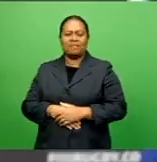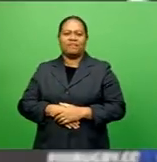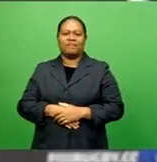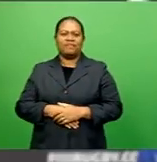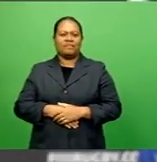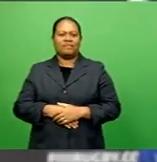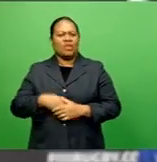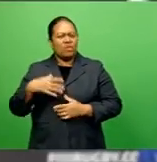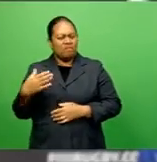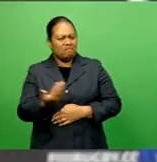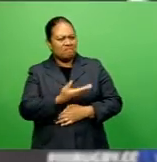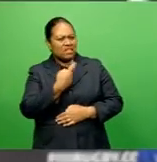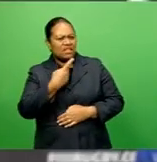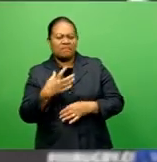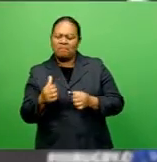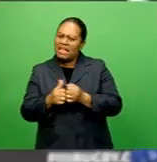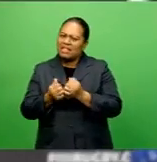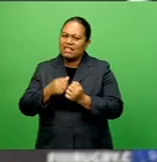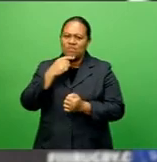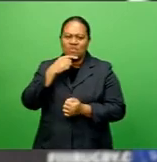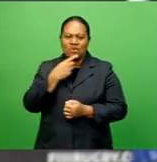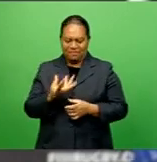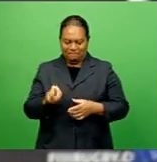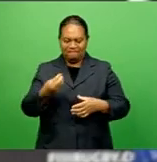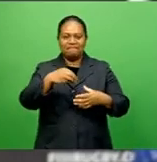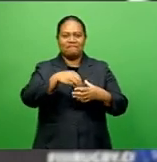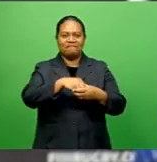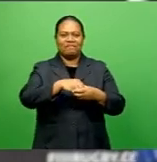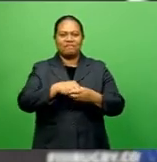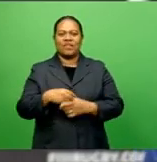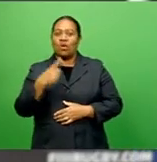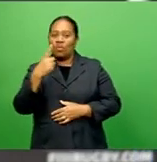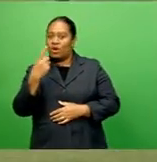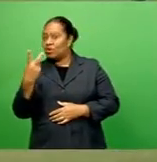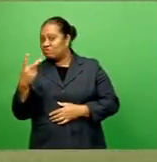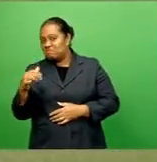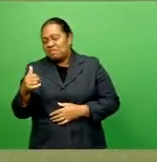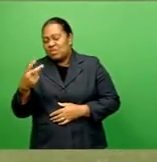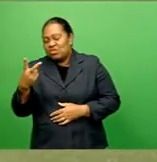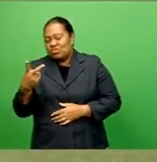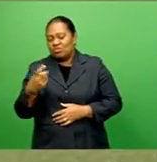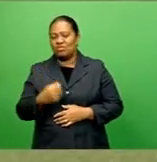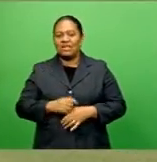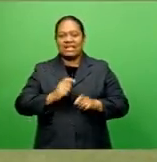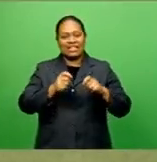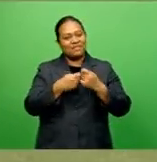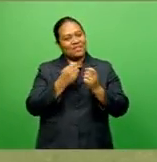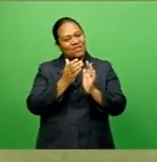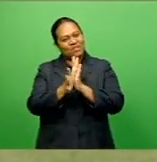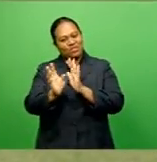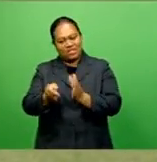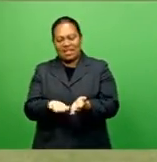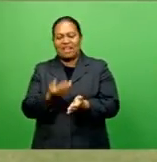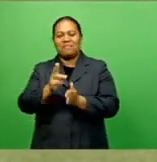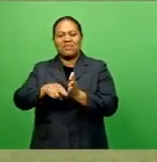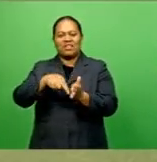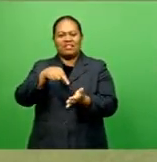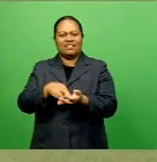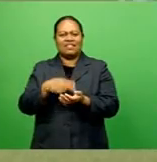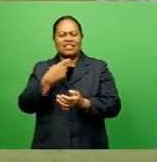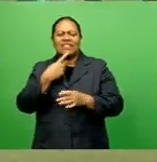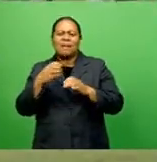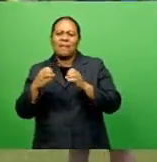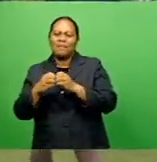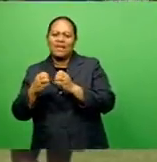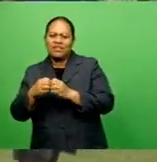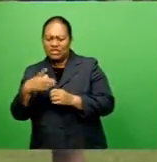got plenty boys in the team. 1 or 2 teams will be filled up in the uprising. The Life After Rugby Barbarians, who are also